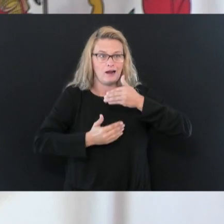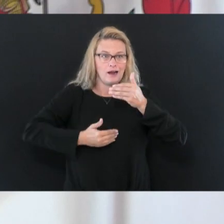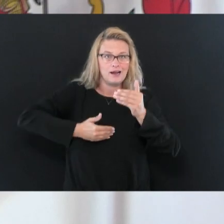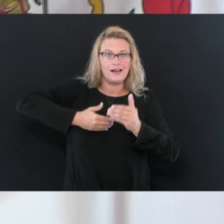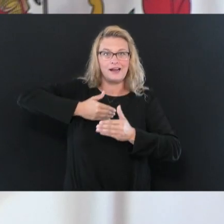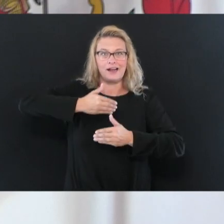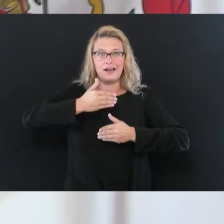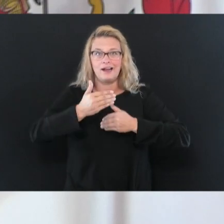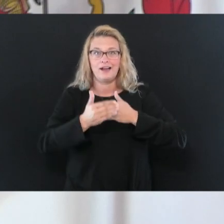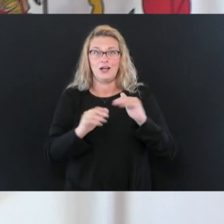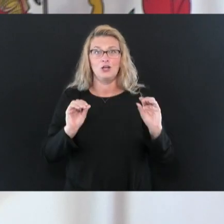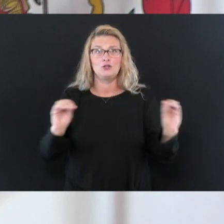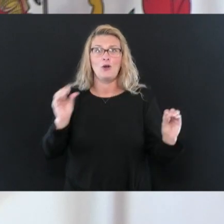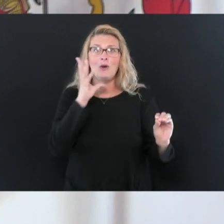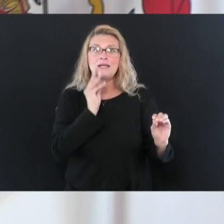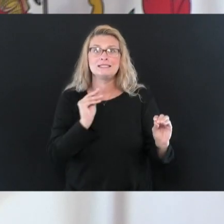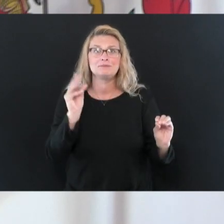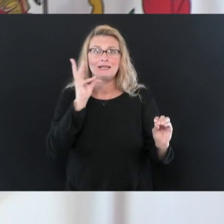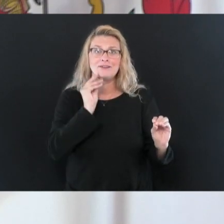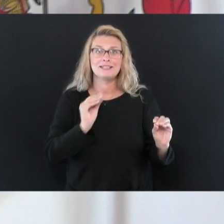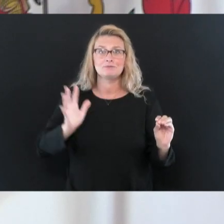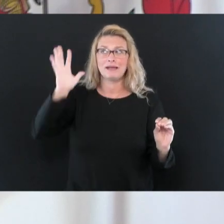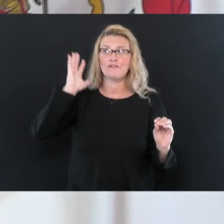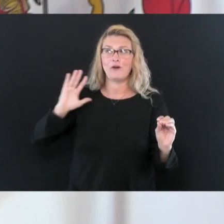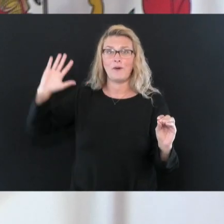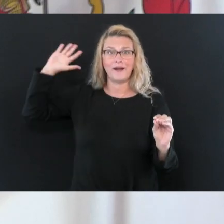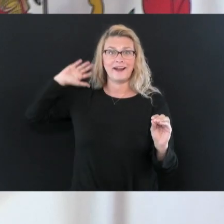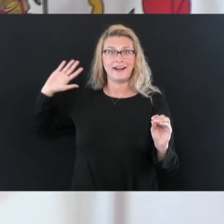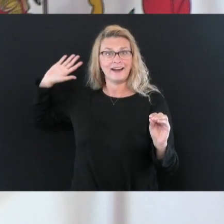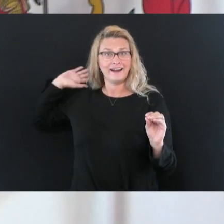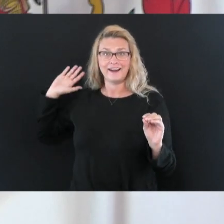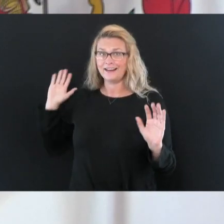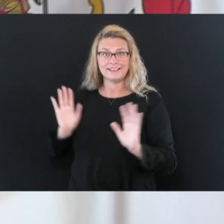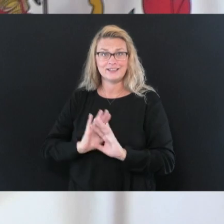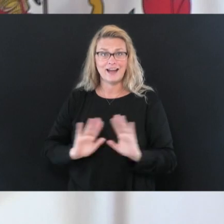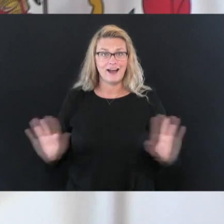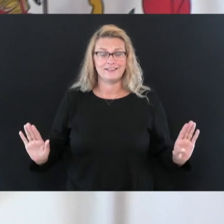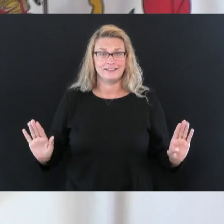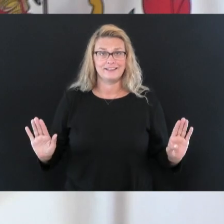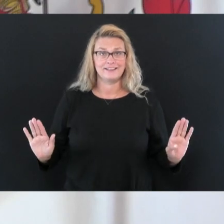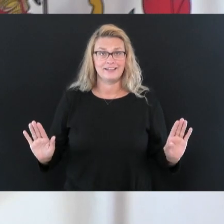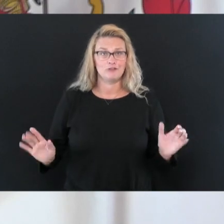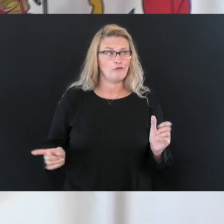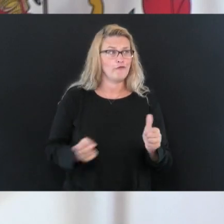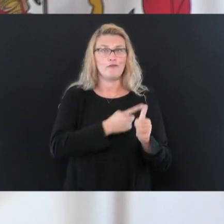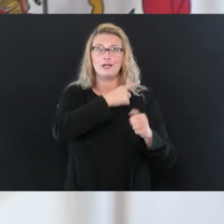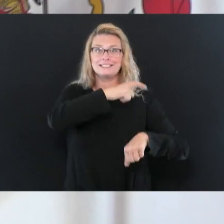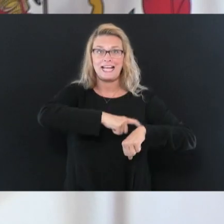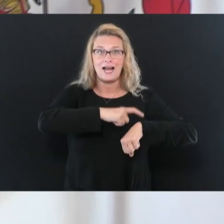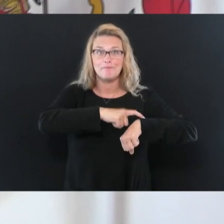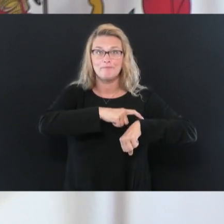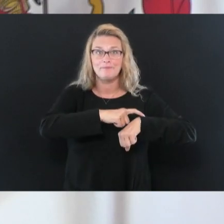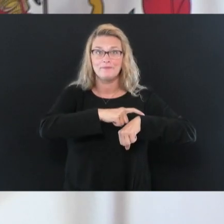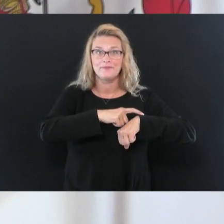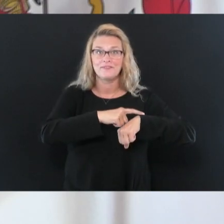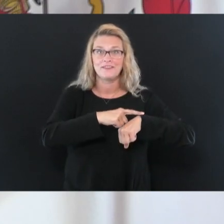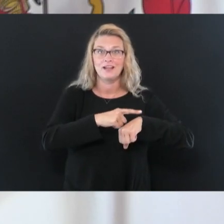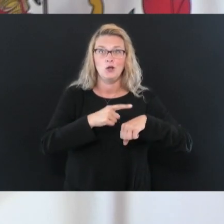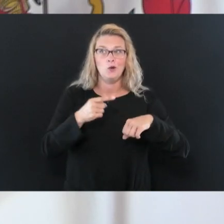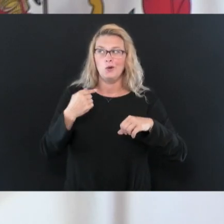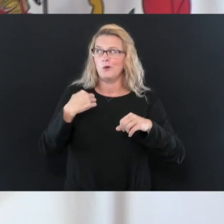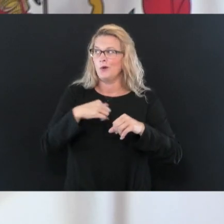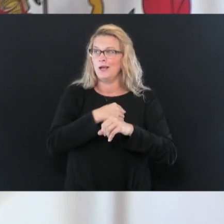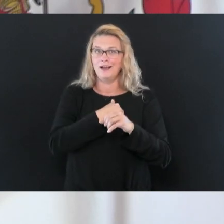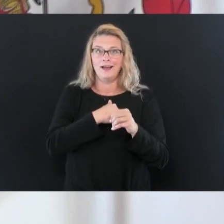the moon, and absolutely, if anybody thinks for 1 second that you can do this